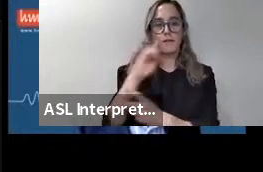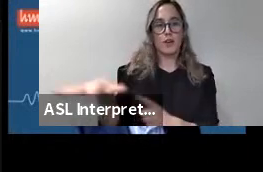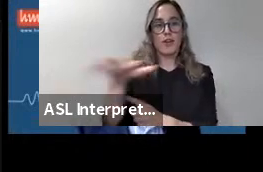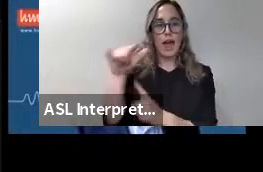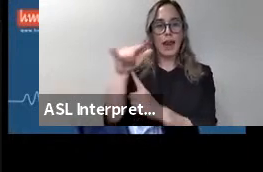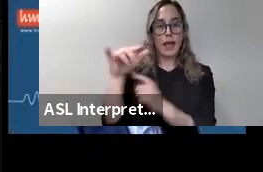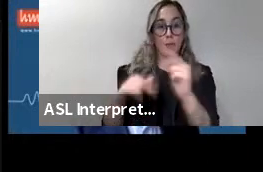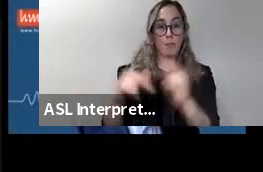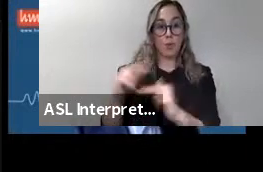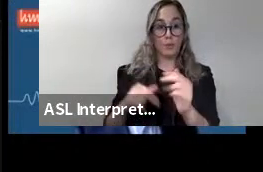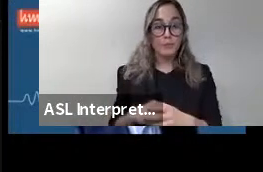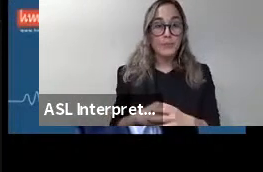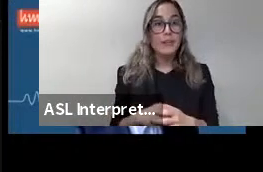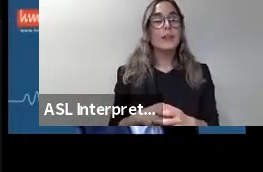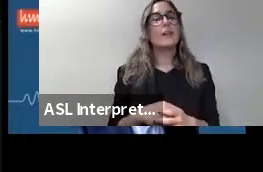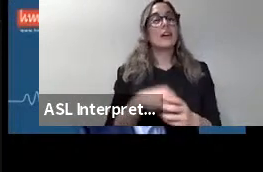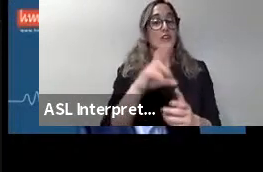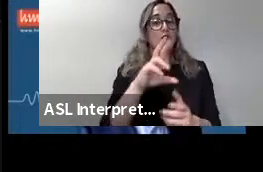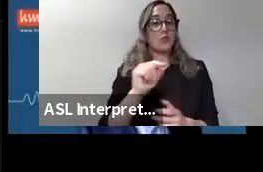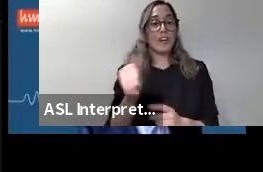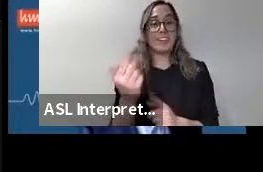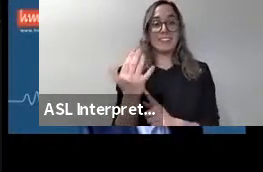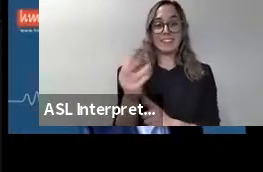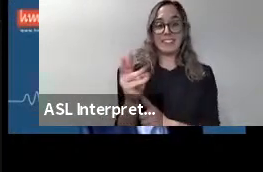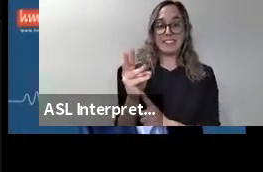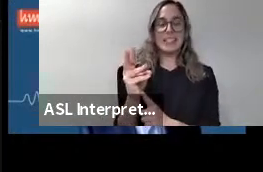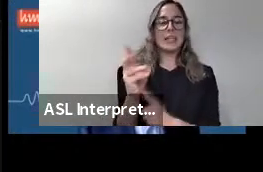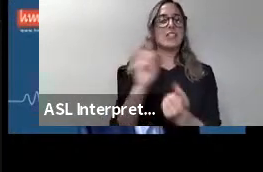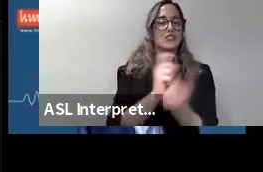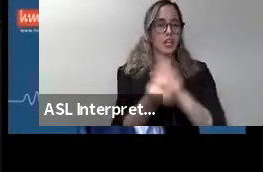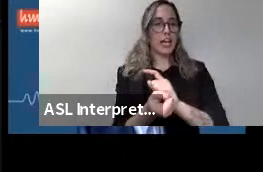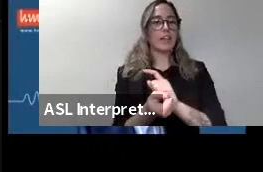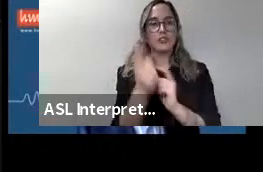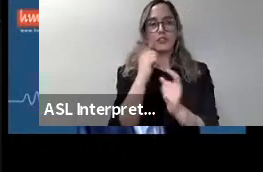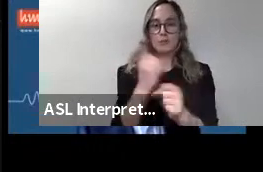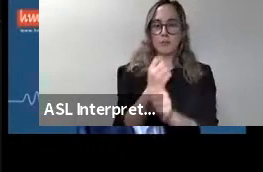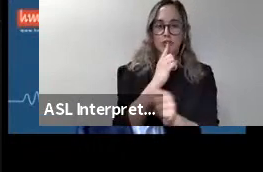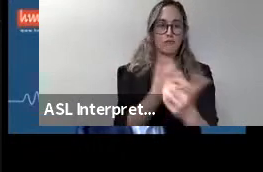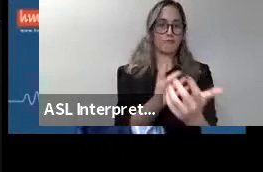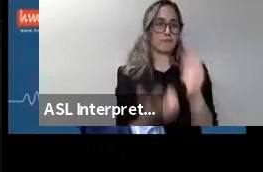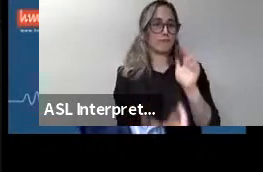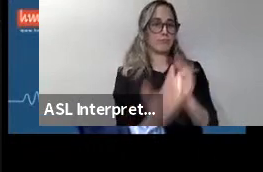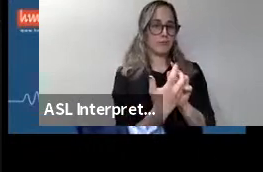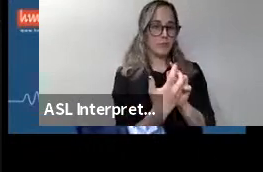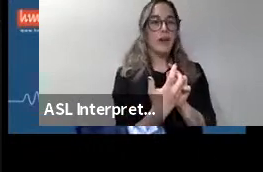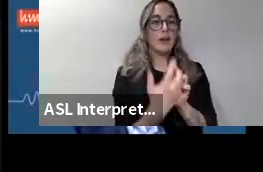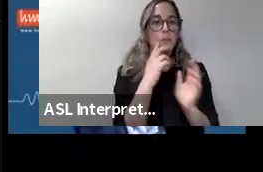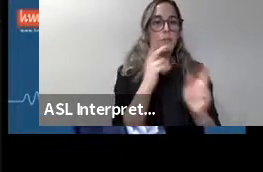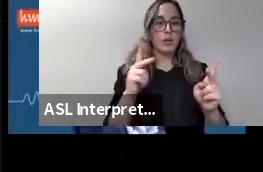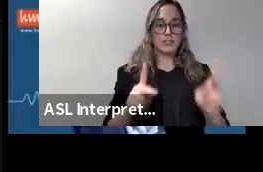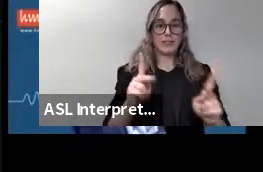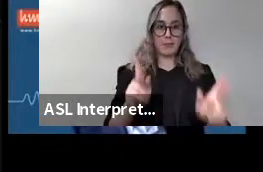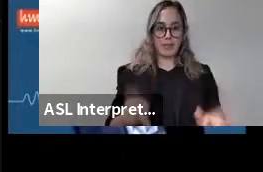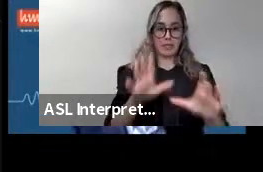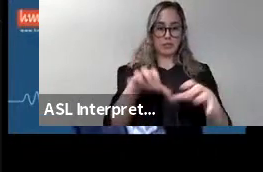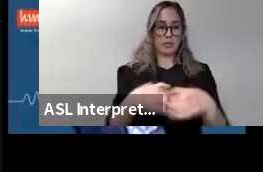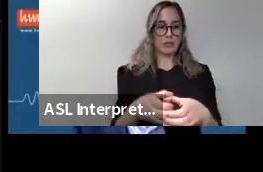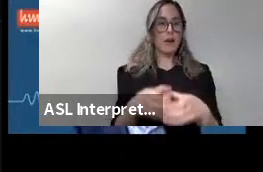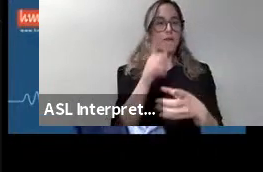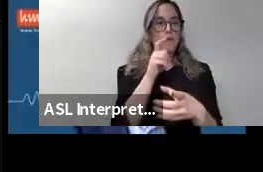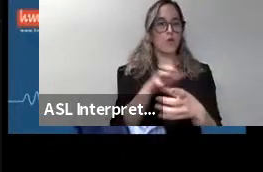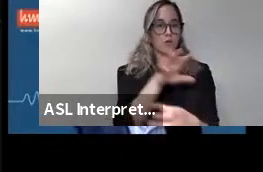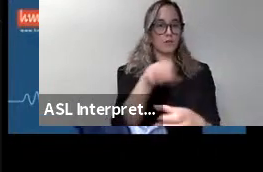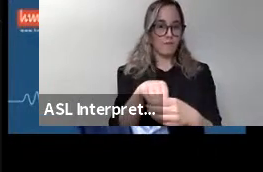run in 2016 to adjust the dose for each potential respondent's address to reflect 2015 aircraft operations